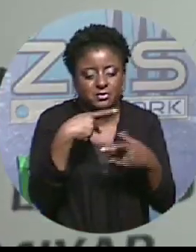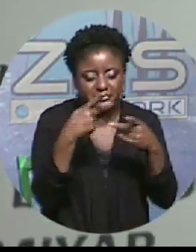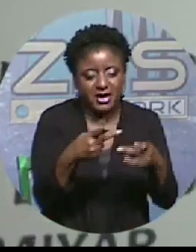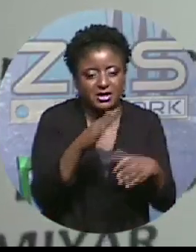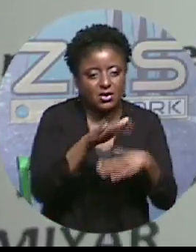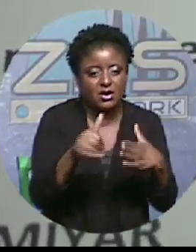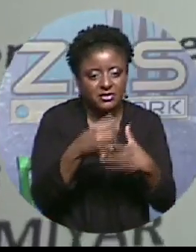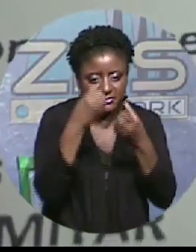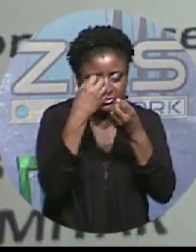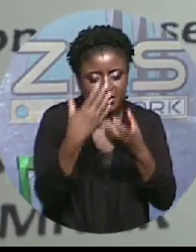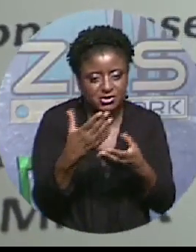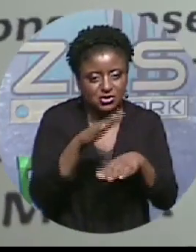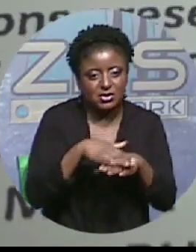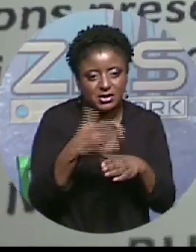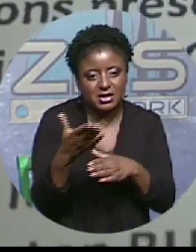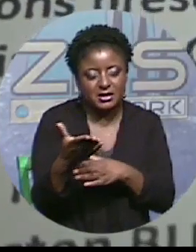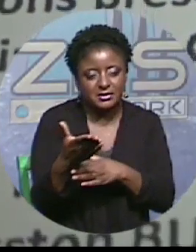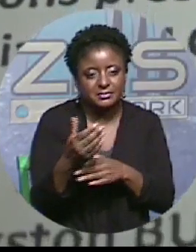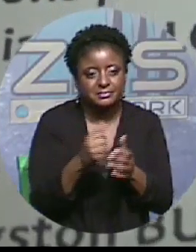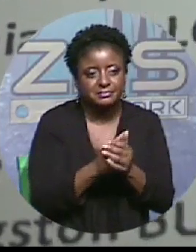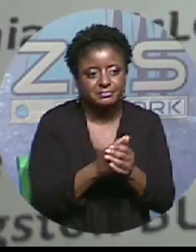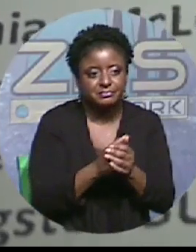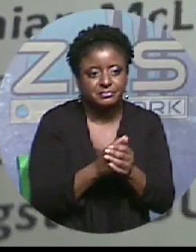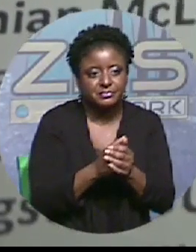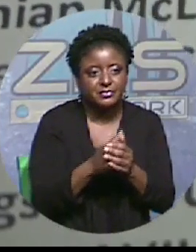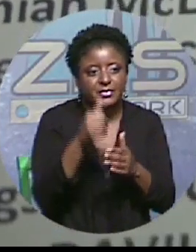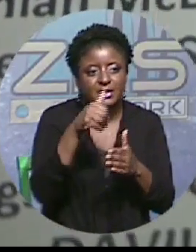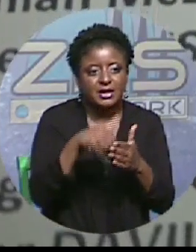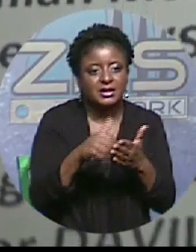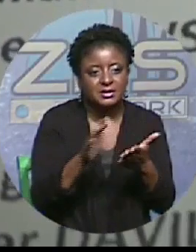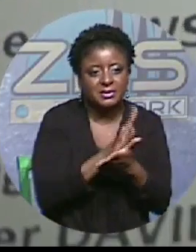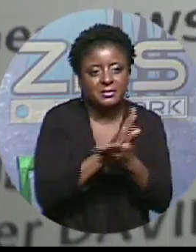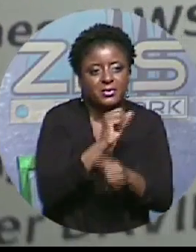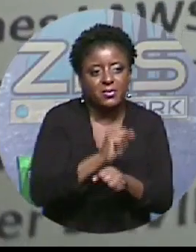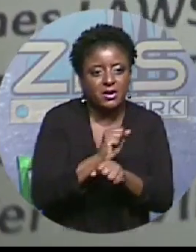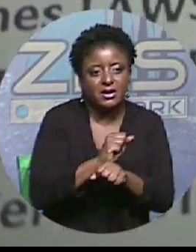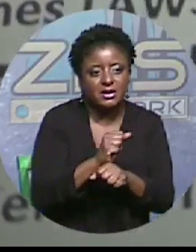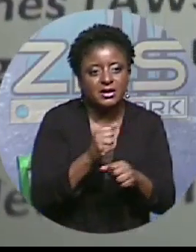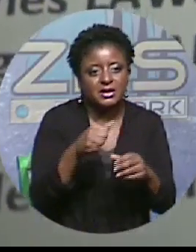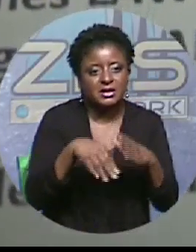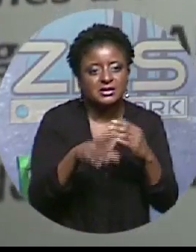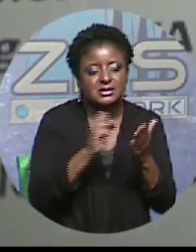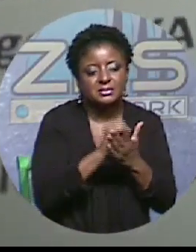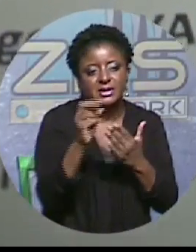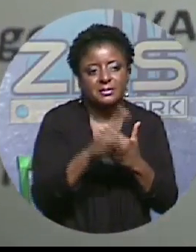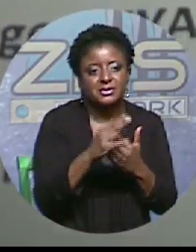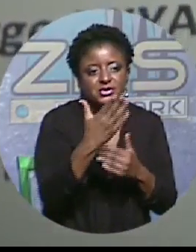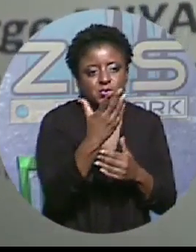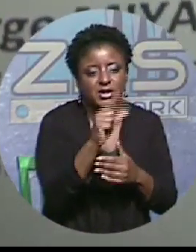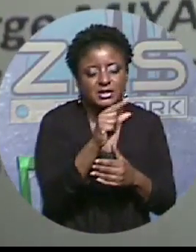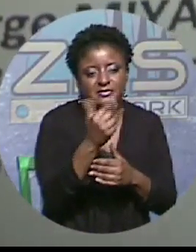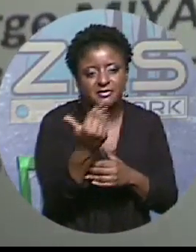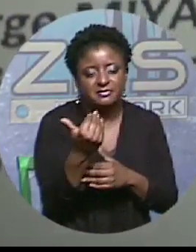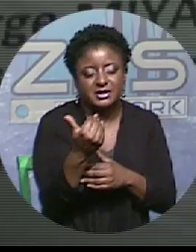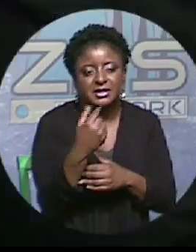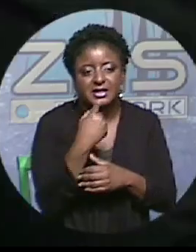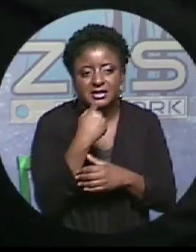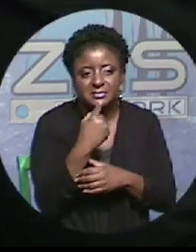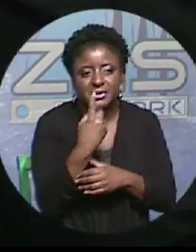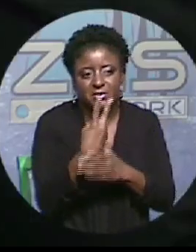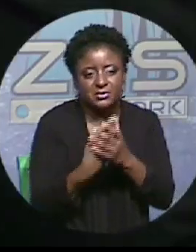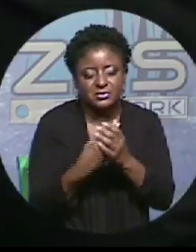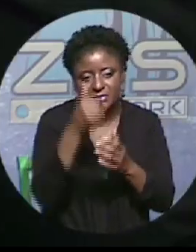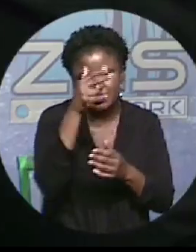In a September 3, 2015 affidavit, DeVilma and Bullard alleged they gave Davis a cell phone recording of that meeting, which he said